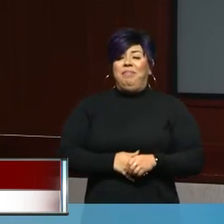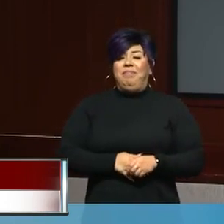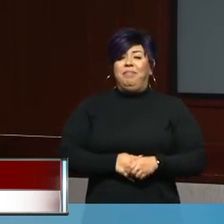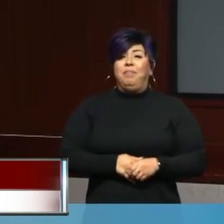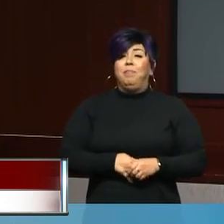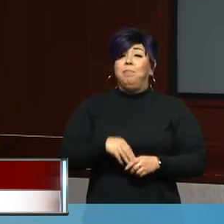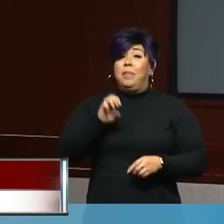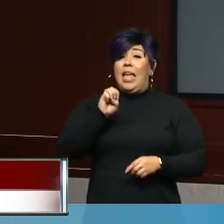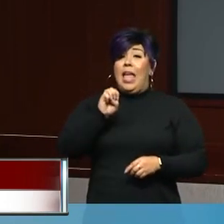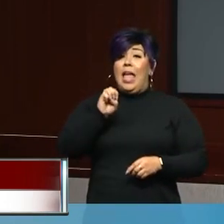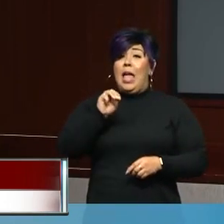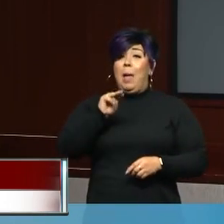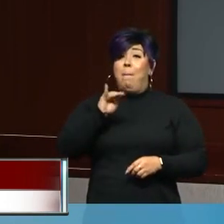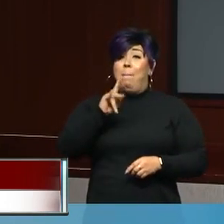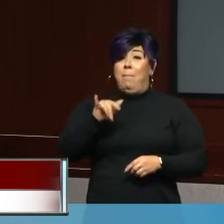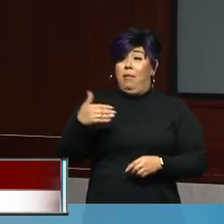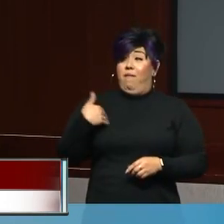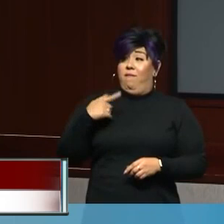Emily, did you have any questions?